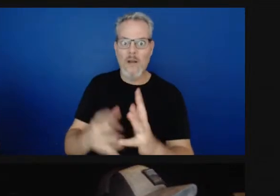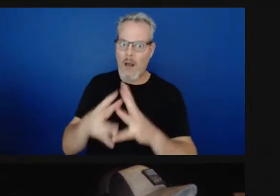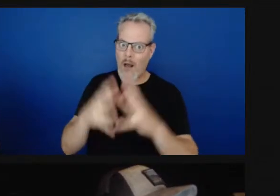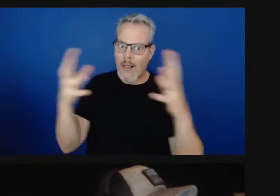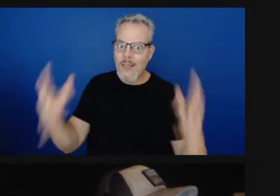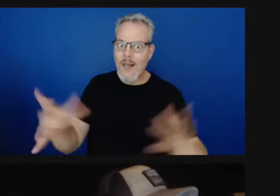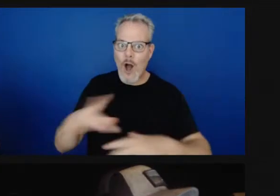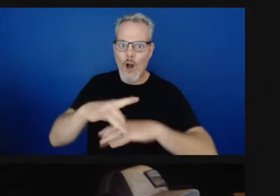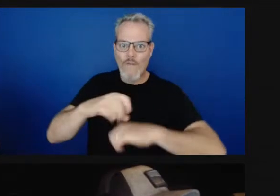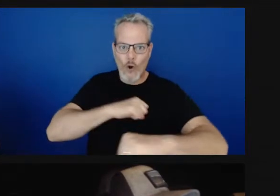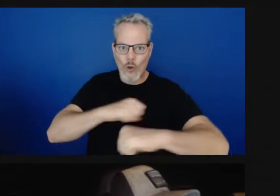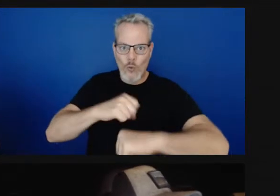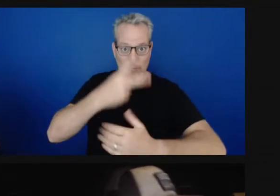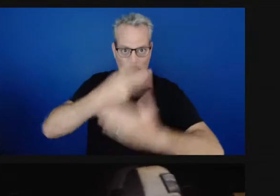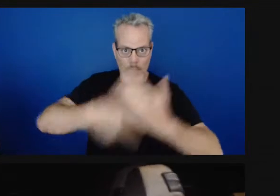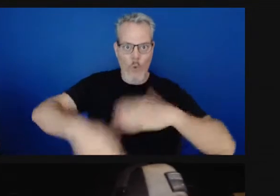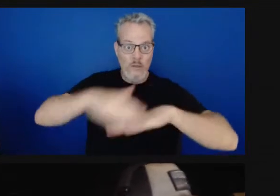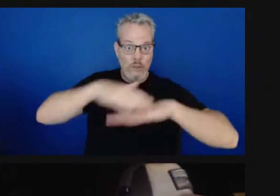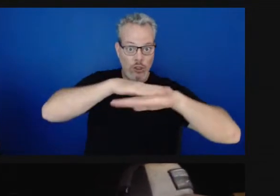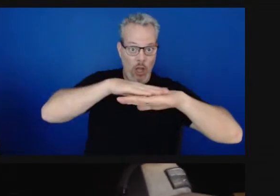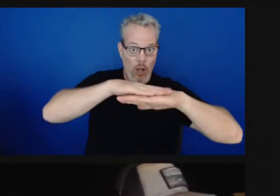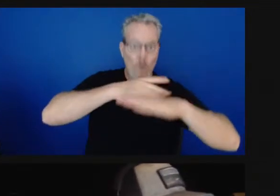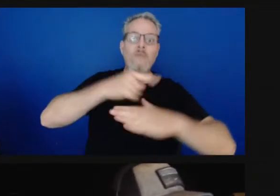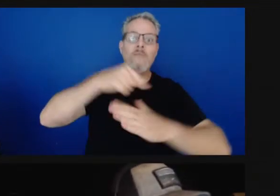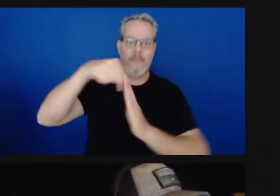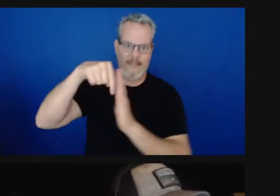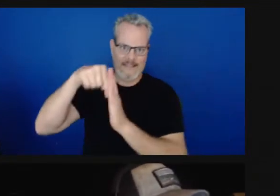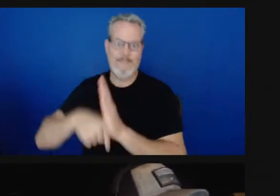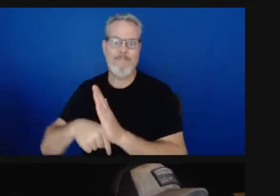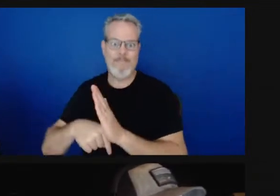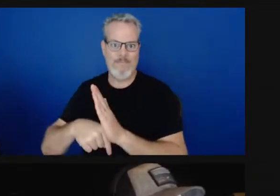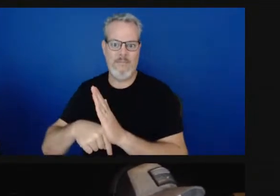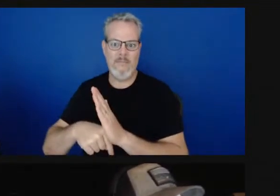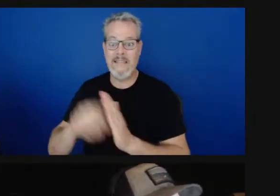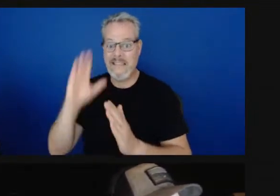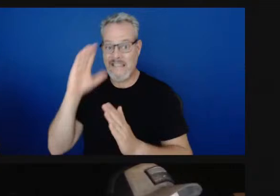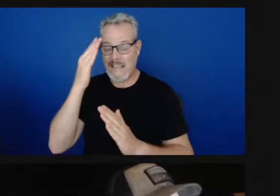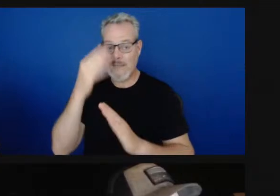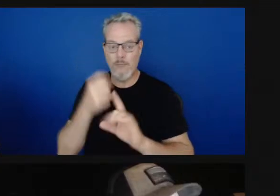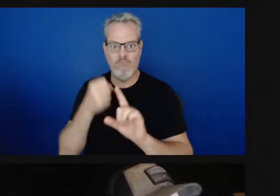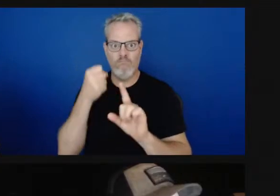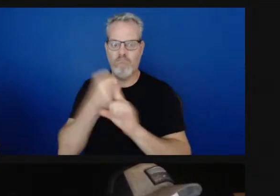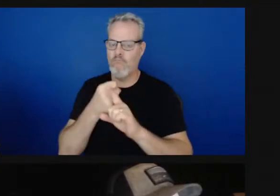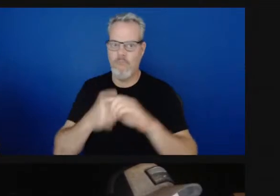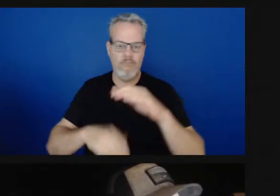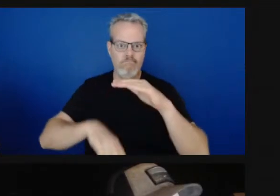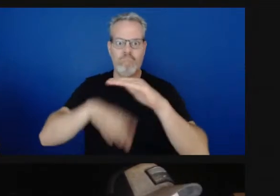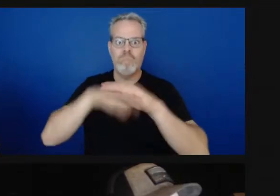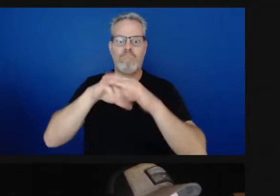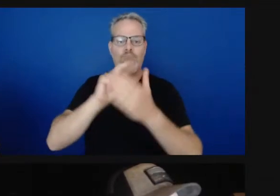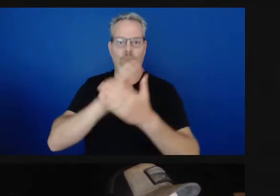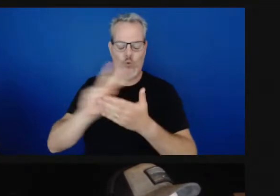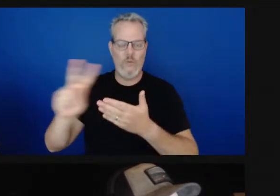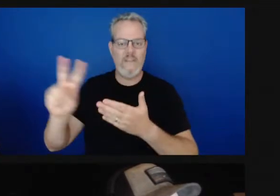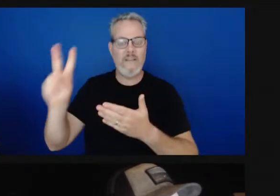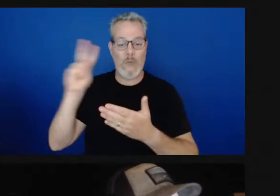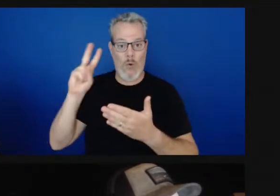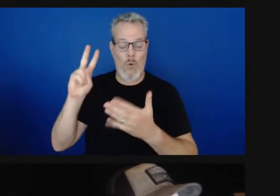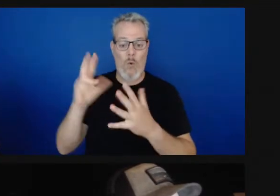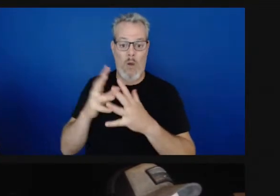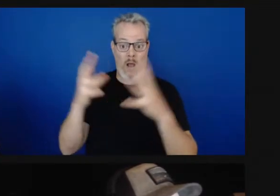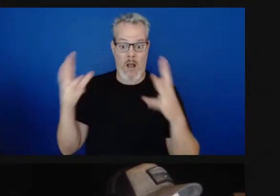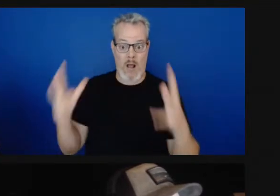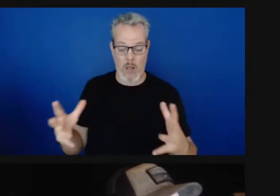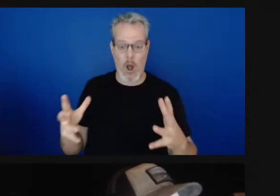deep and shallow, but they peaked about 2 weeks ago with a flurry of deeper earthquakes